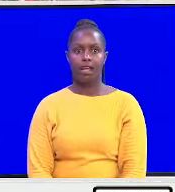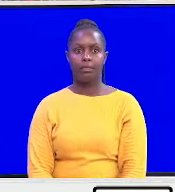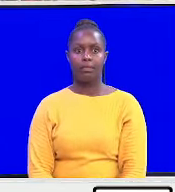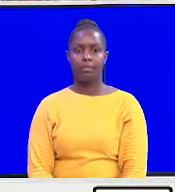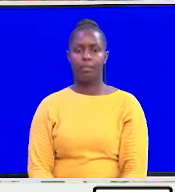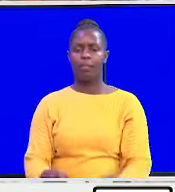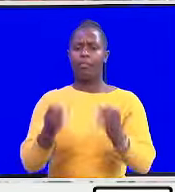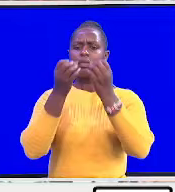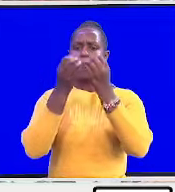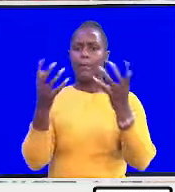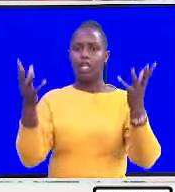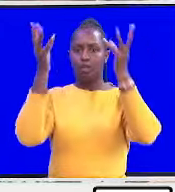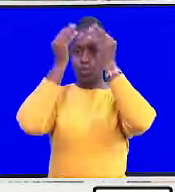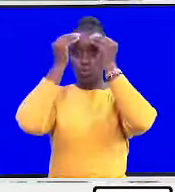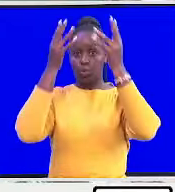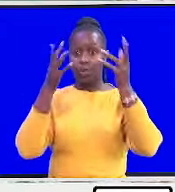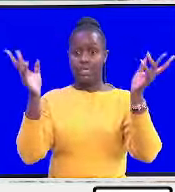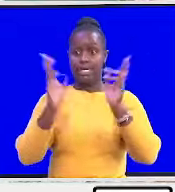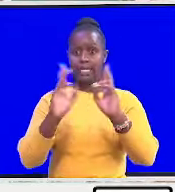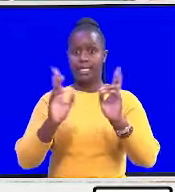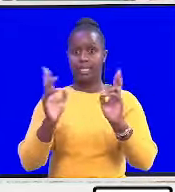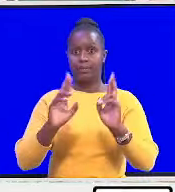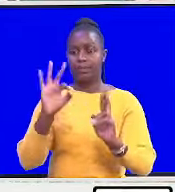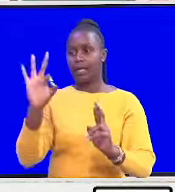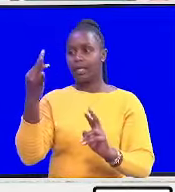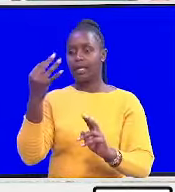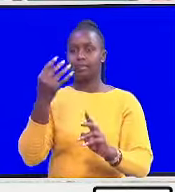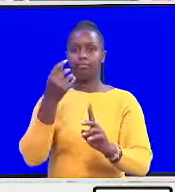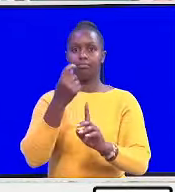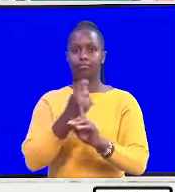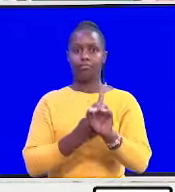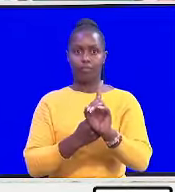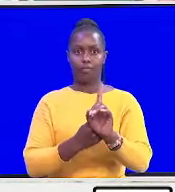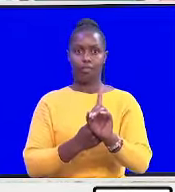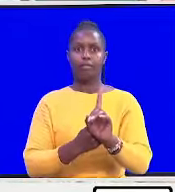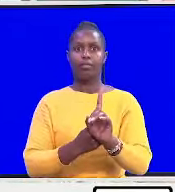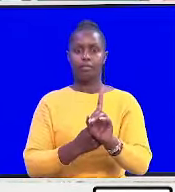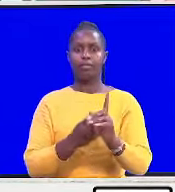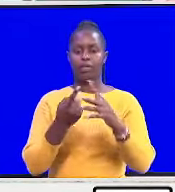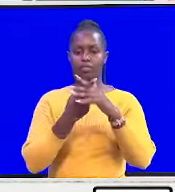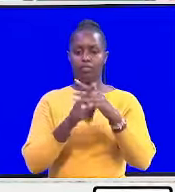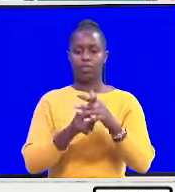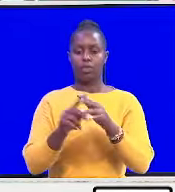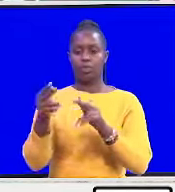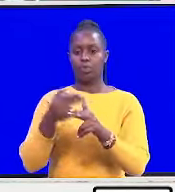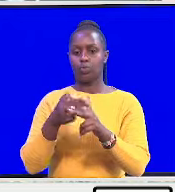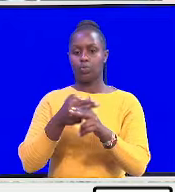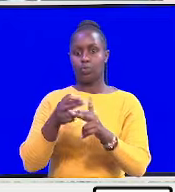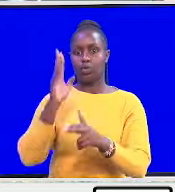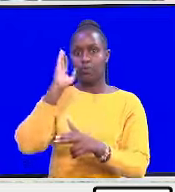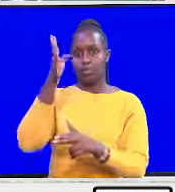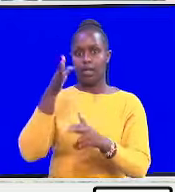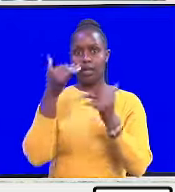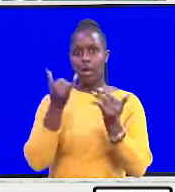As thousands of students prepare for the third semester and freshmen count days to begin their higher education,